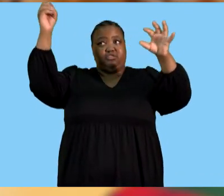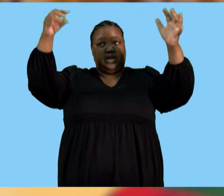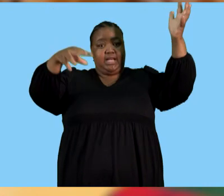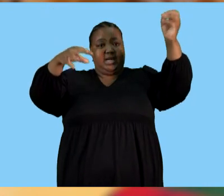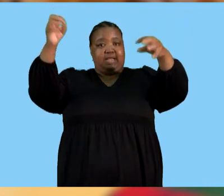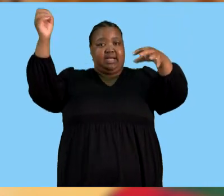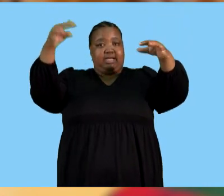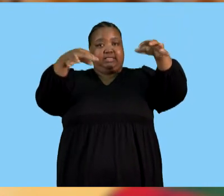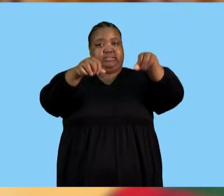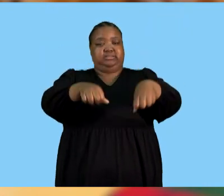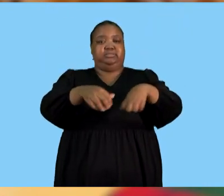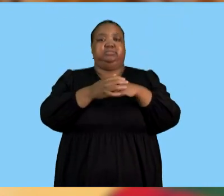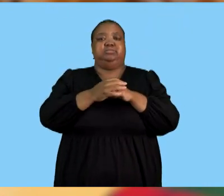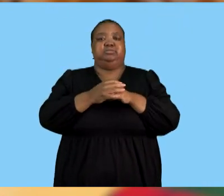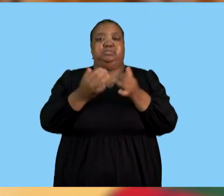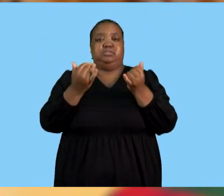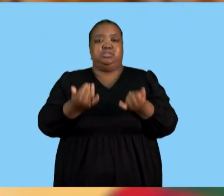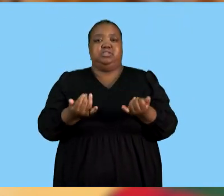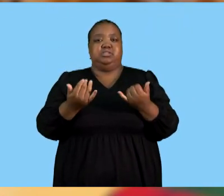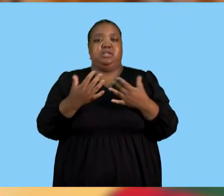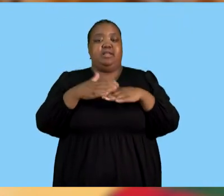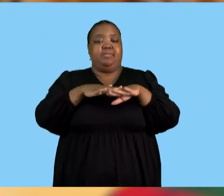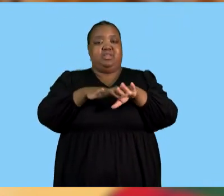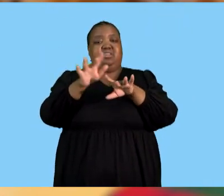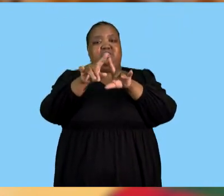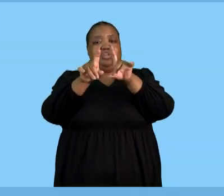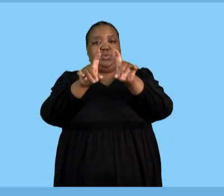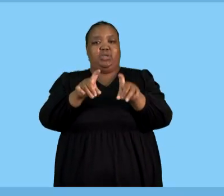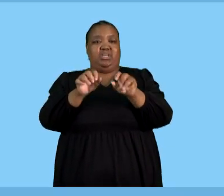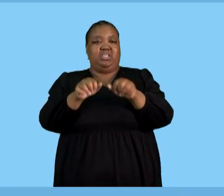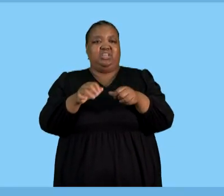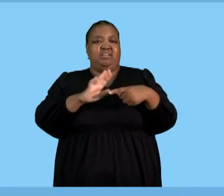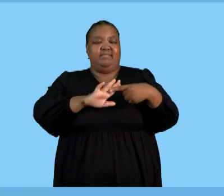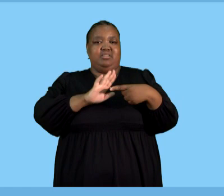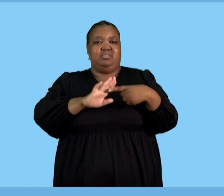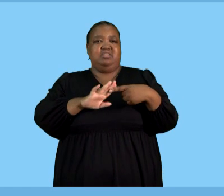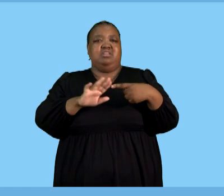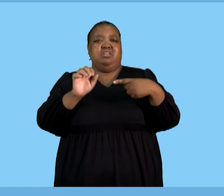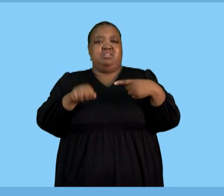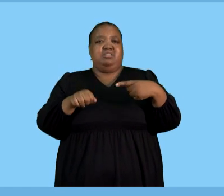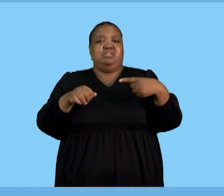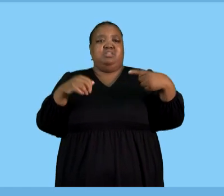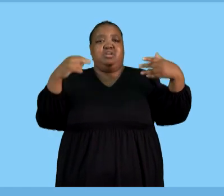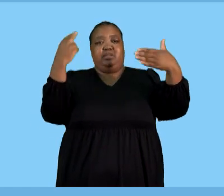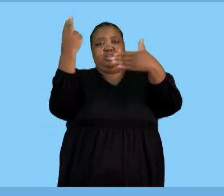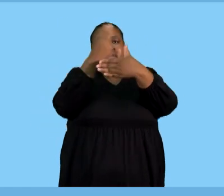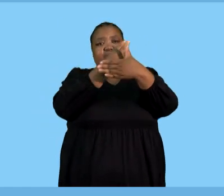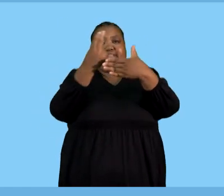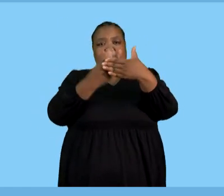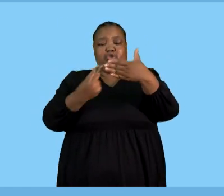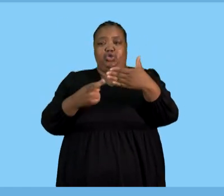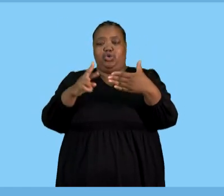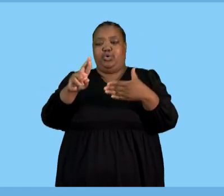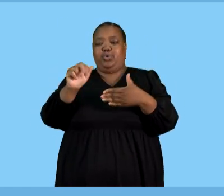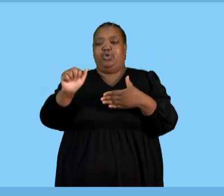of light. Now, the first application question that we have requires us to draw and also label a